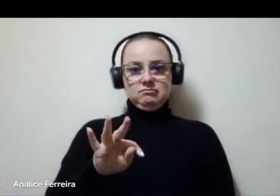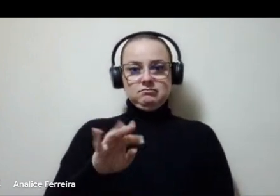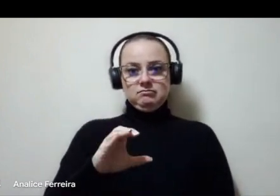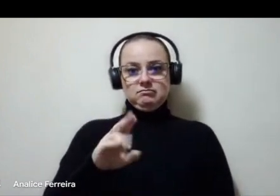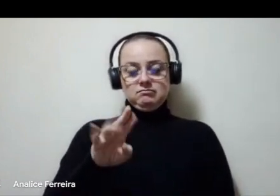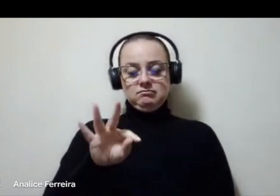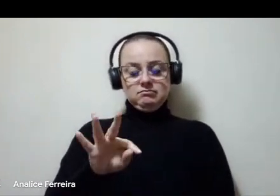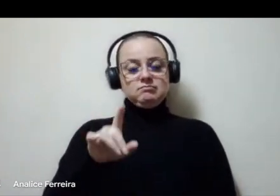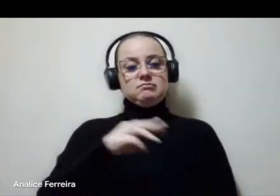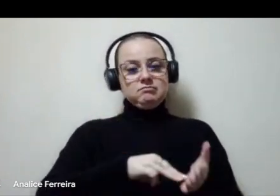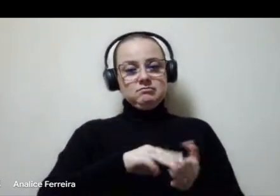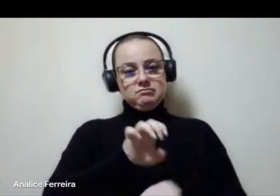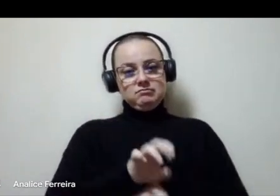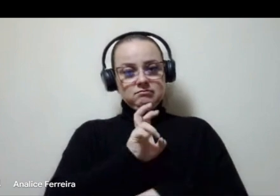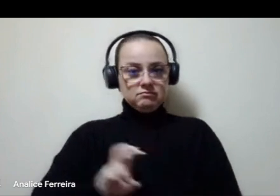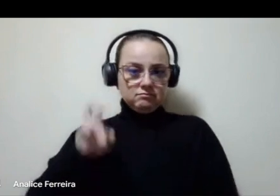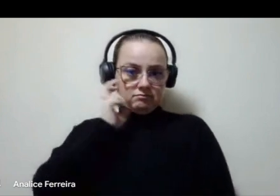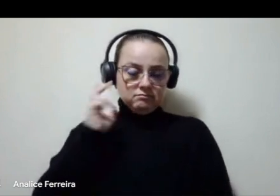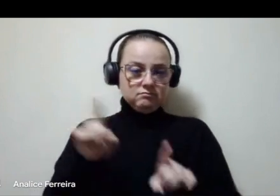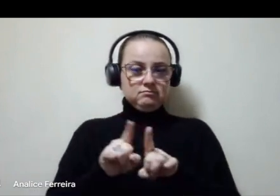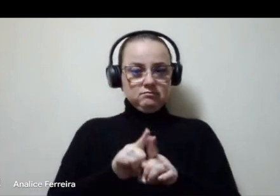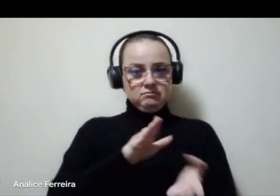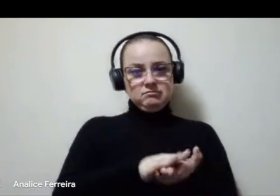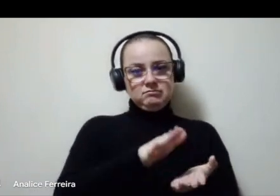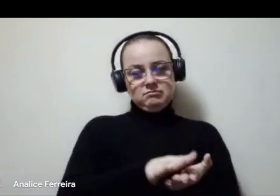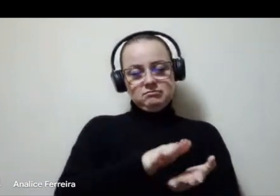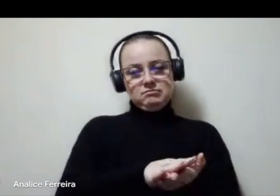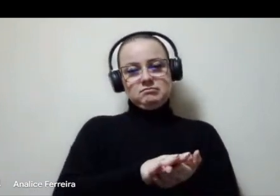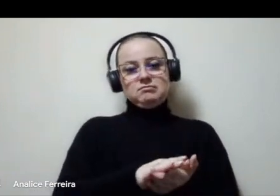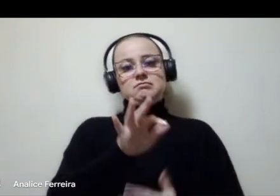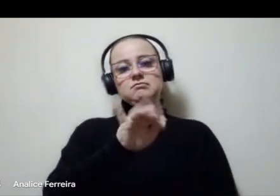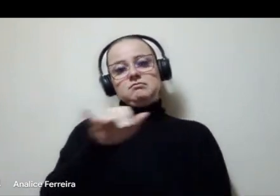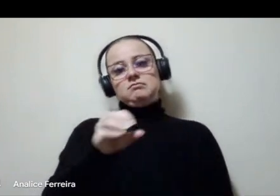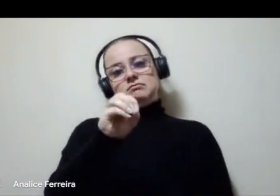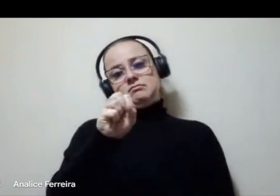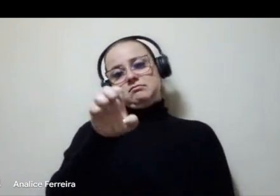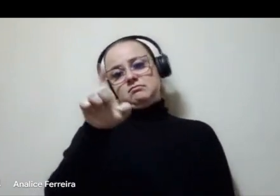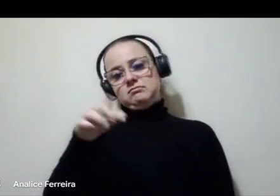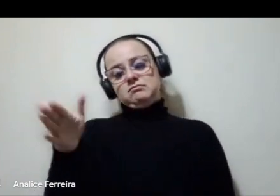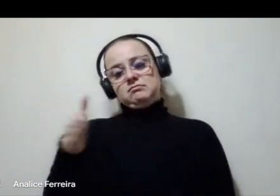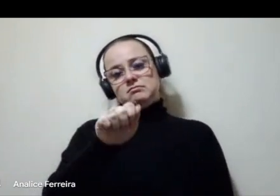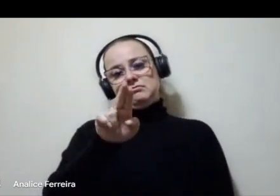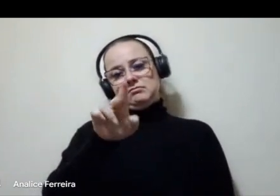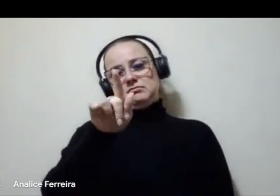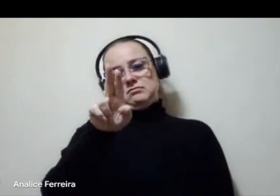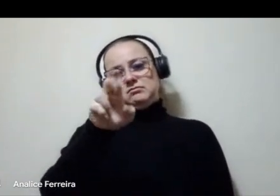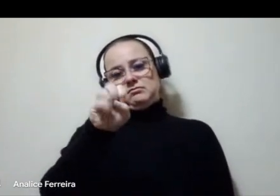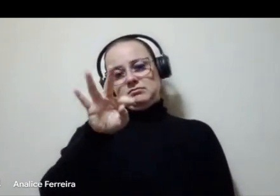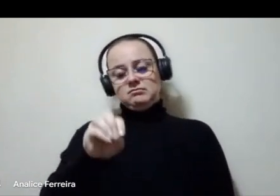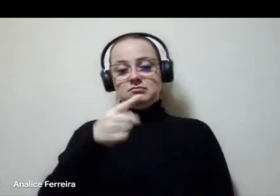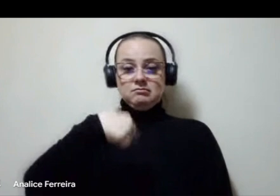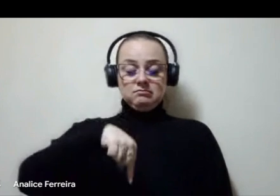of Cultura, and also of the Fundação José Augusto. And we are there to